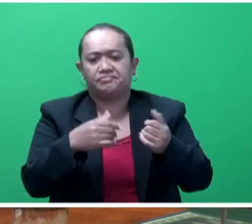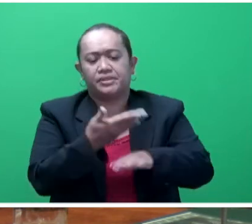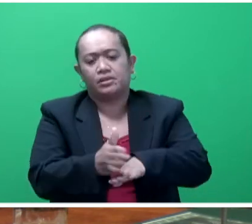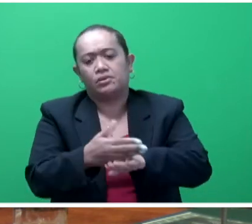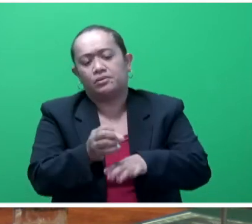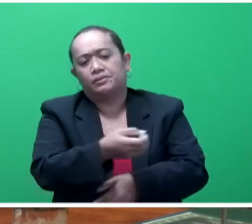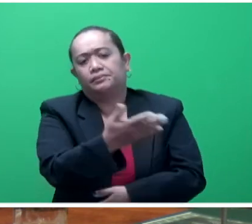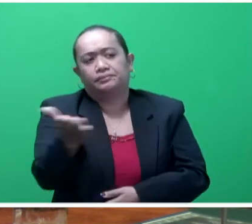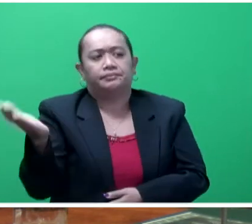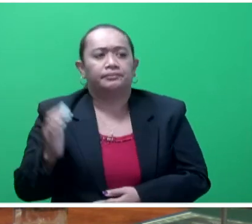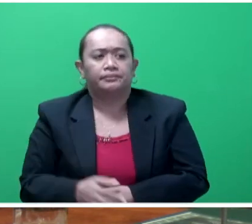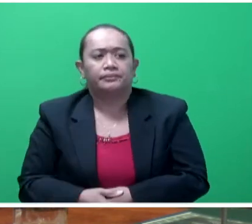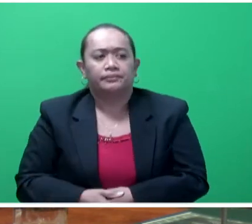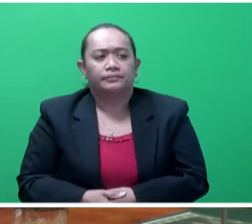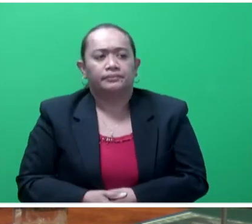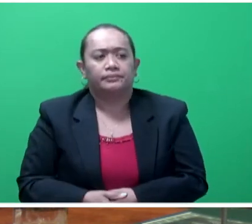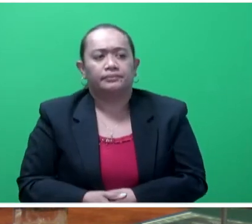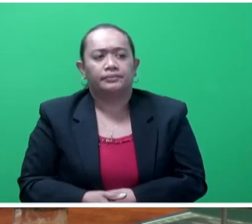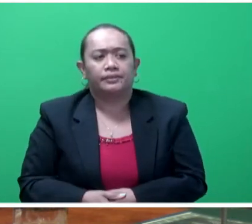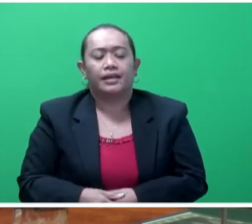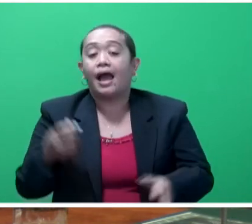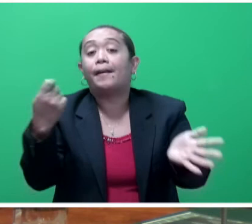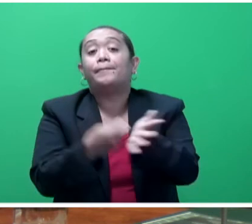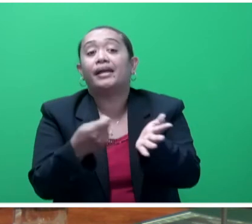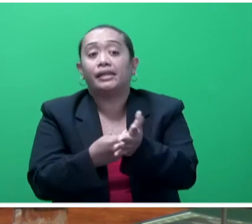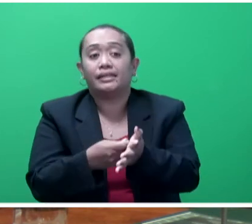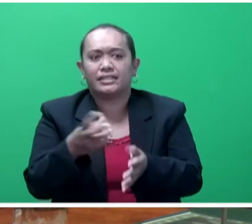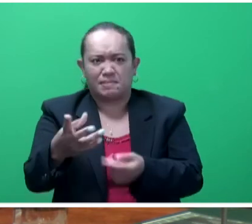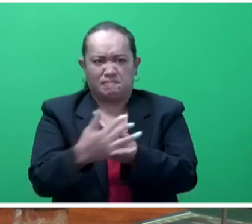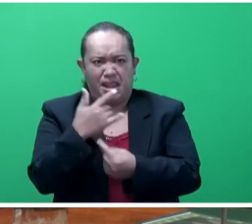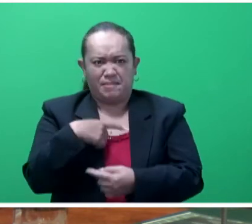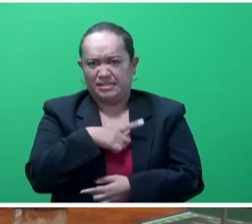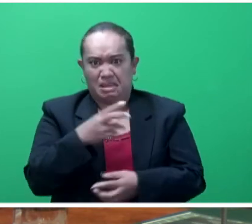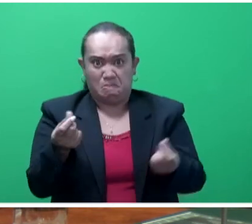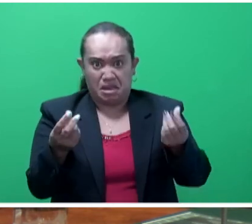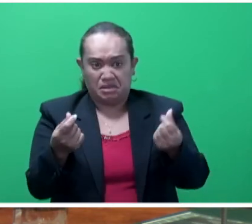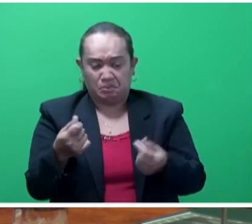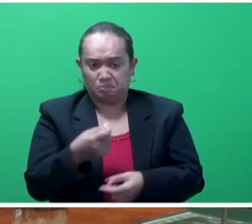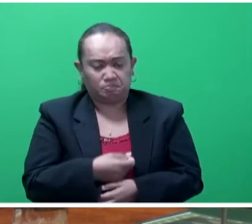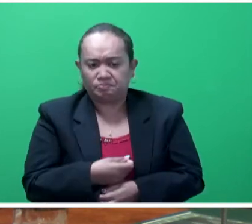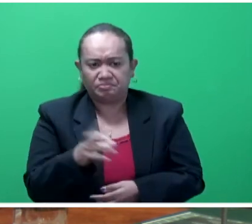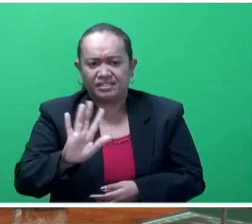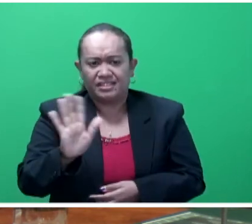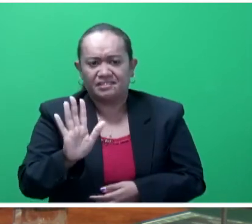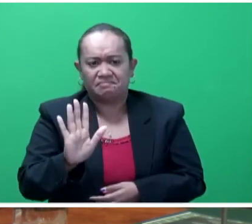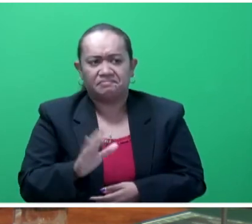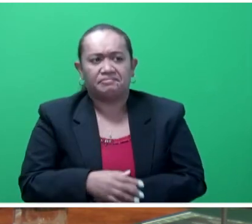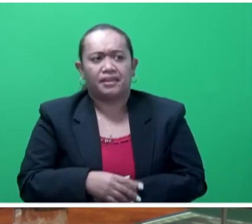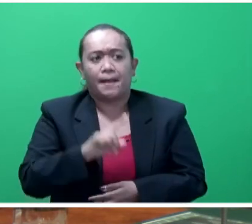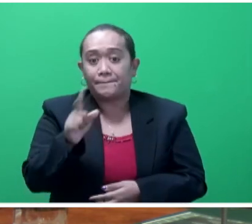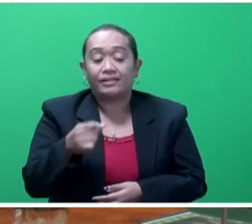unprecedented economic growth, money was spent recklessly. For future, I would like to inform